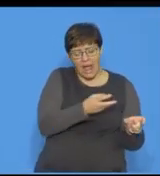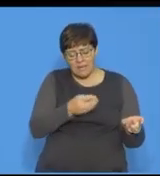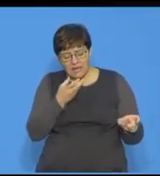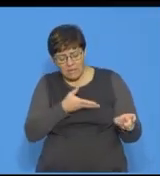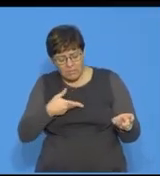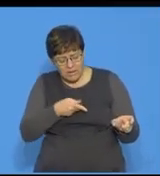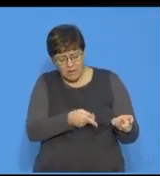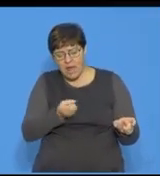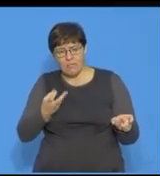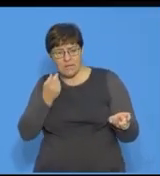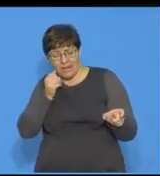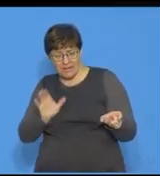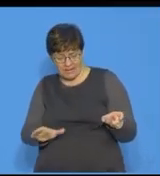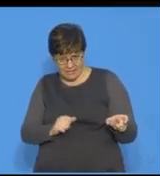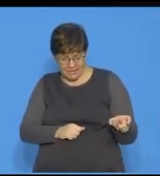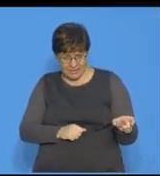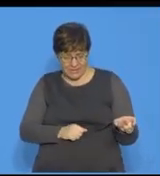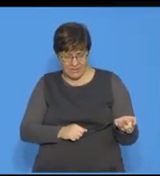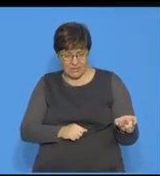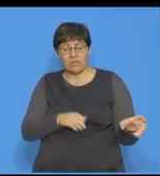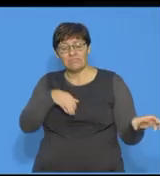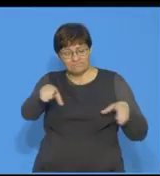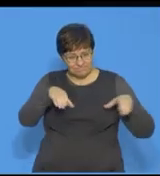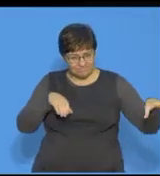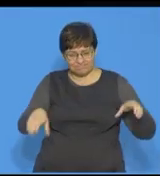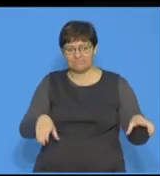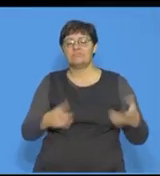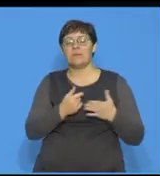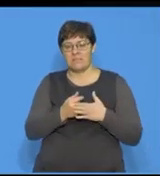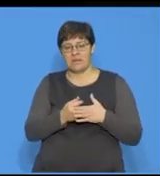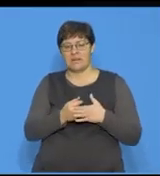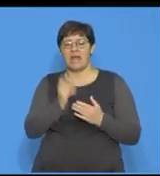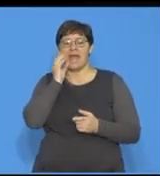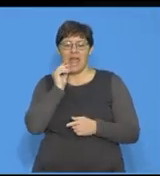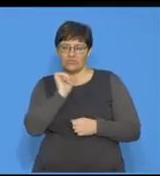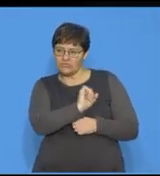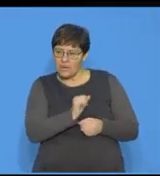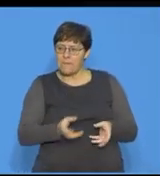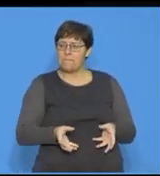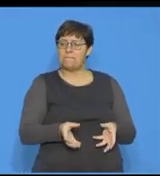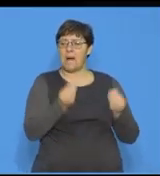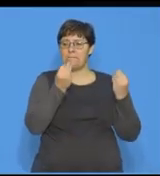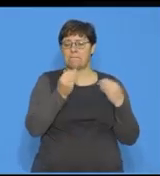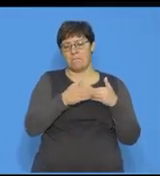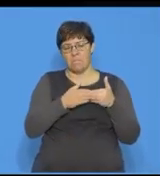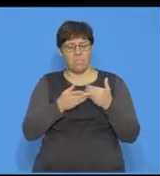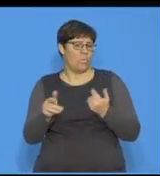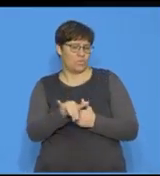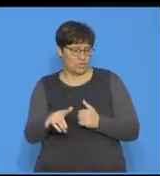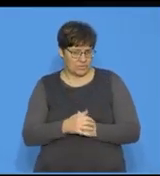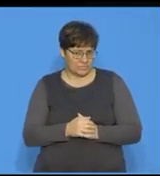distributed or shared out, organized into our different age groups. So